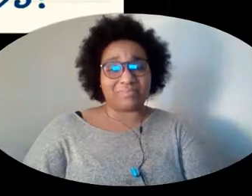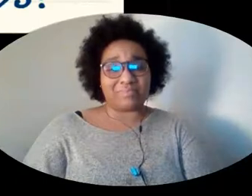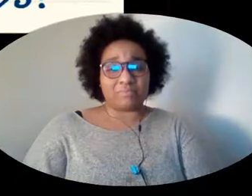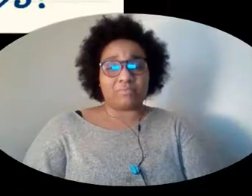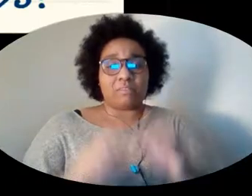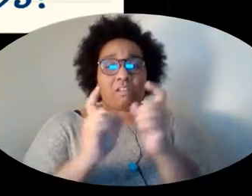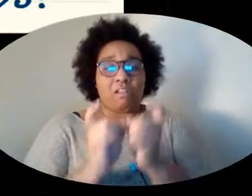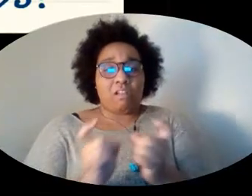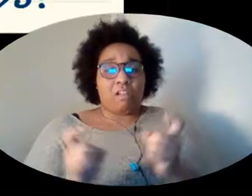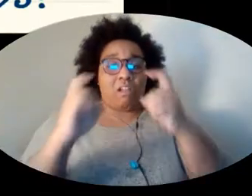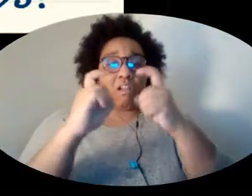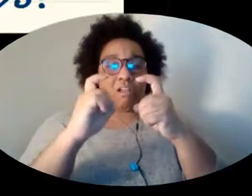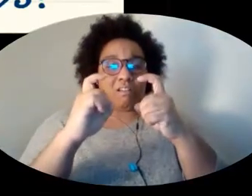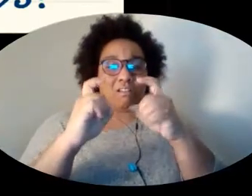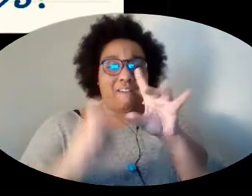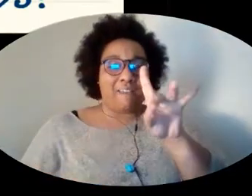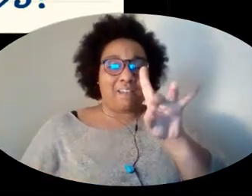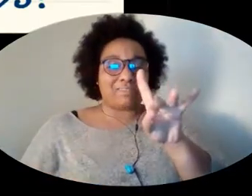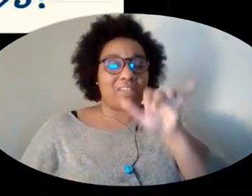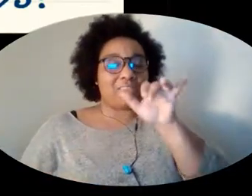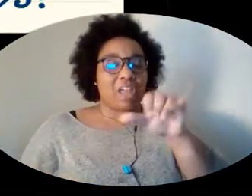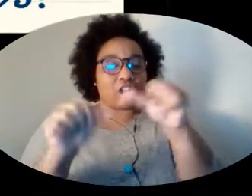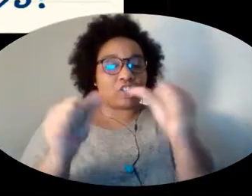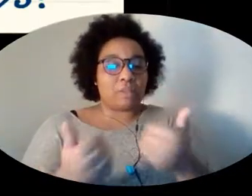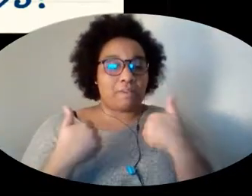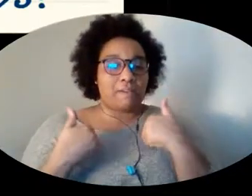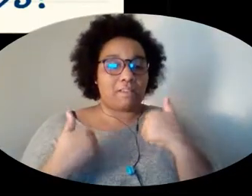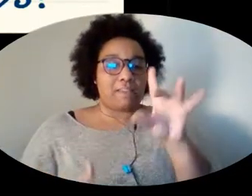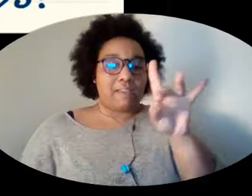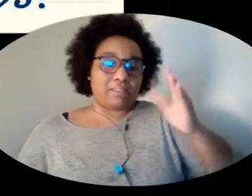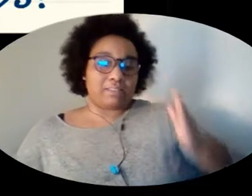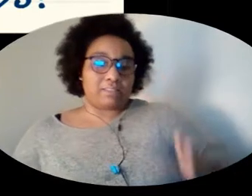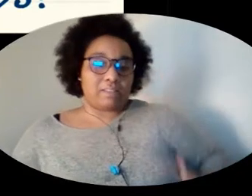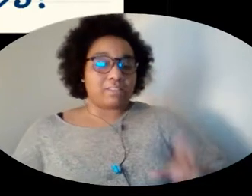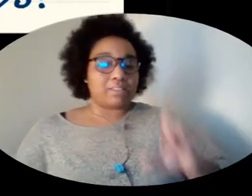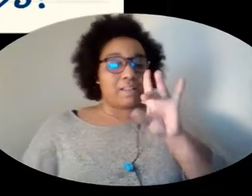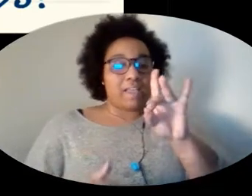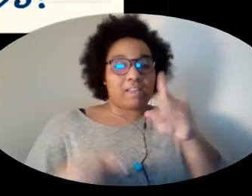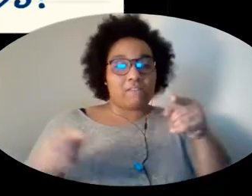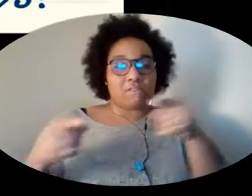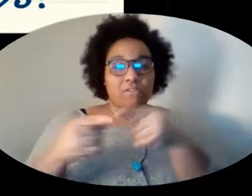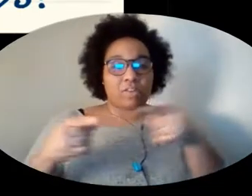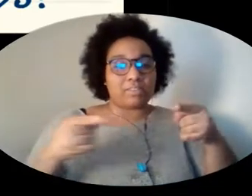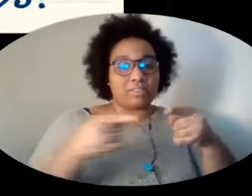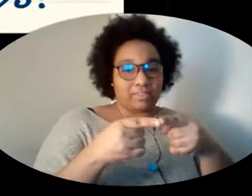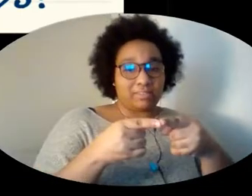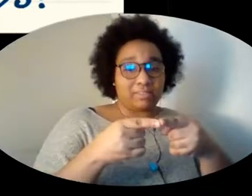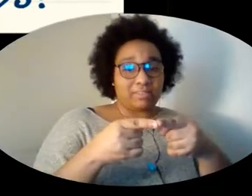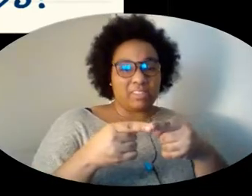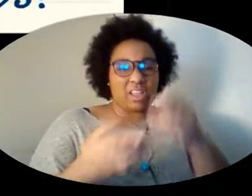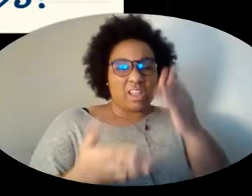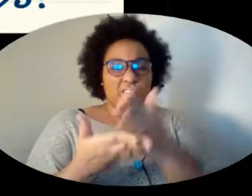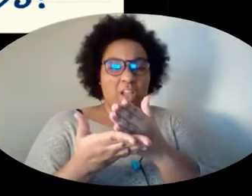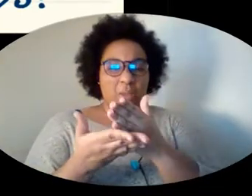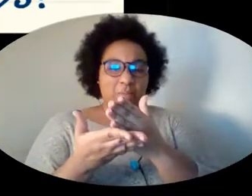an octagon is a polygon that has eight sides and eight vertices a stop